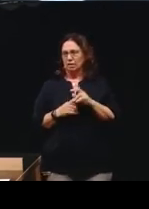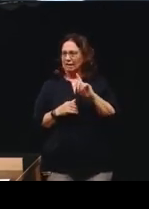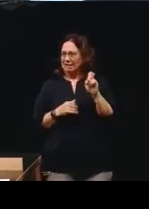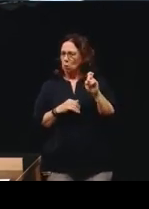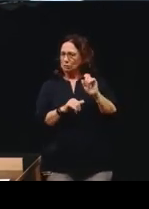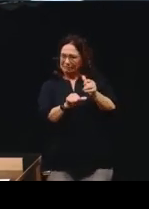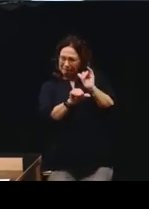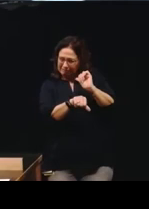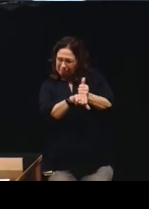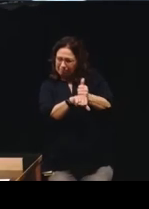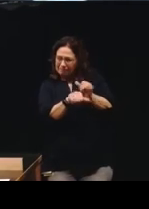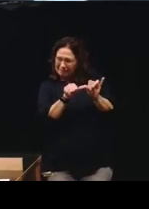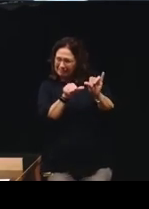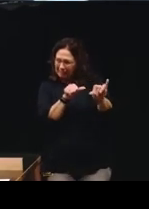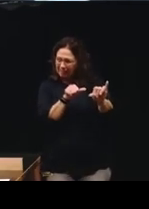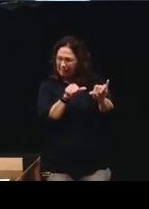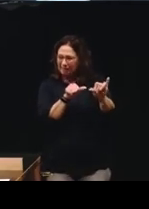sticking and not being